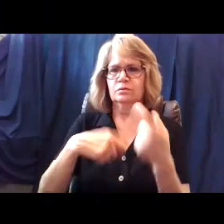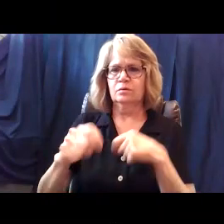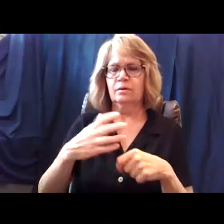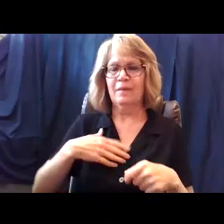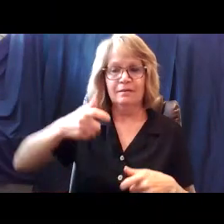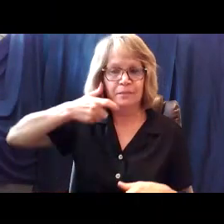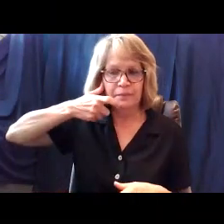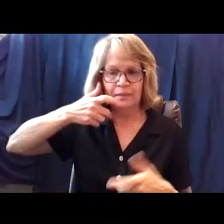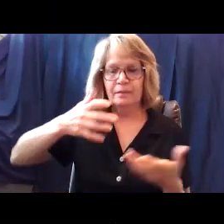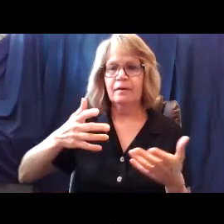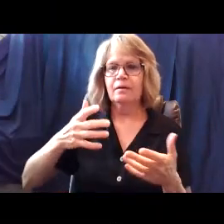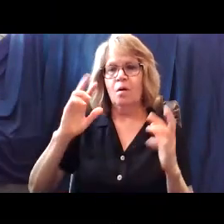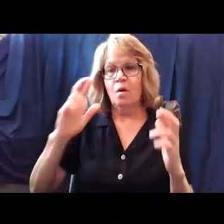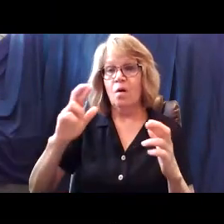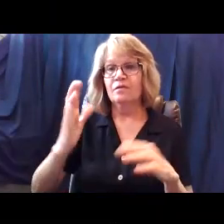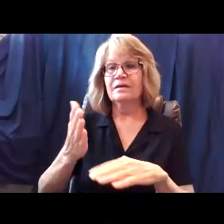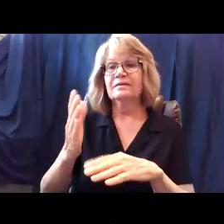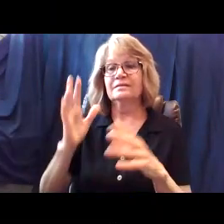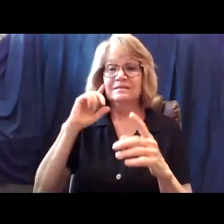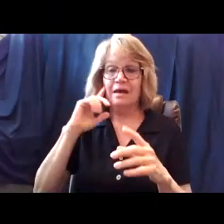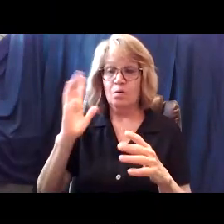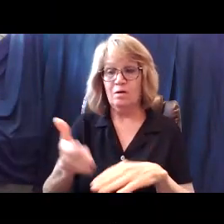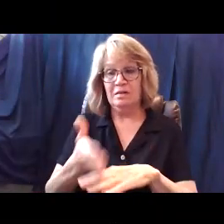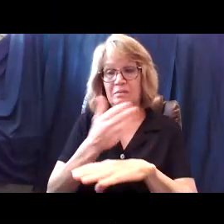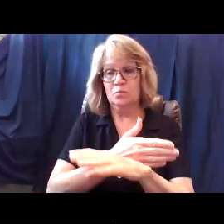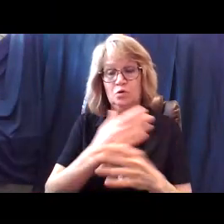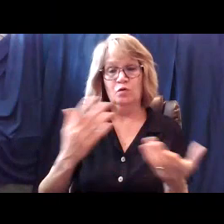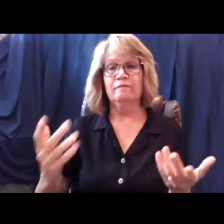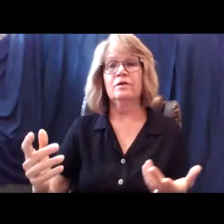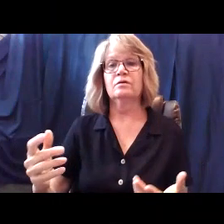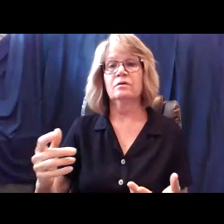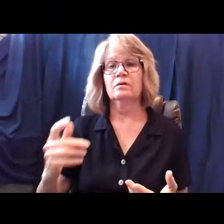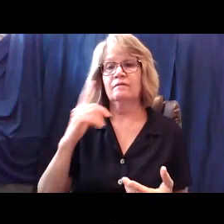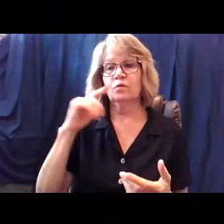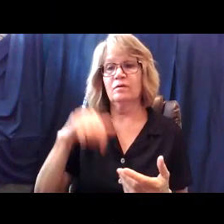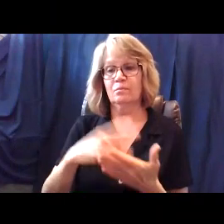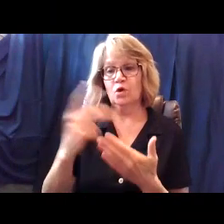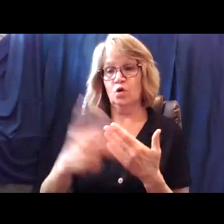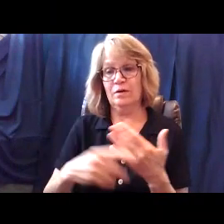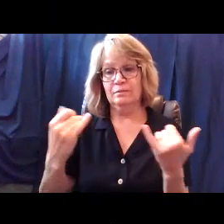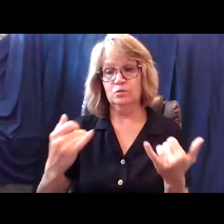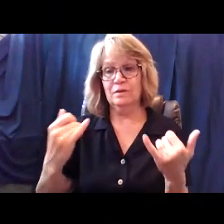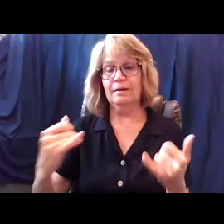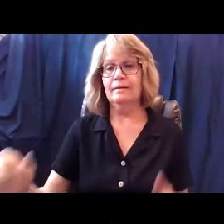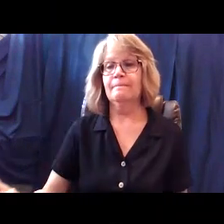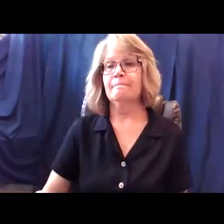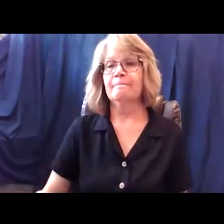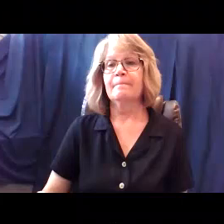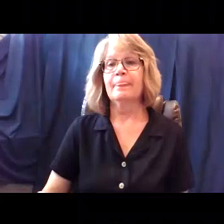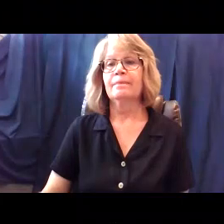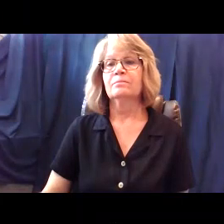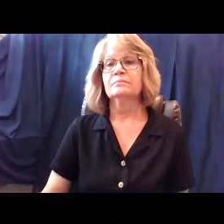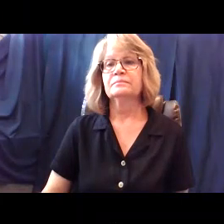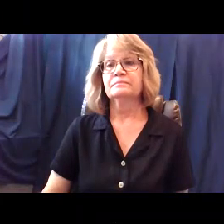hopefully that improves the sound quality for this program today.